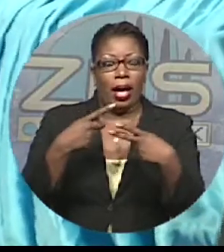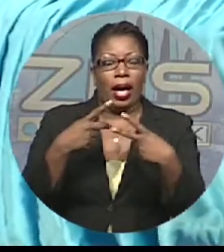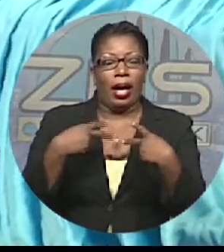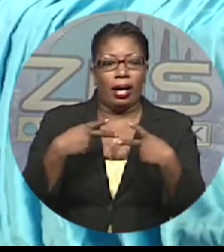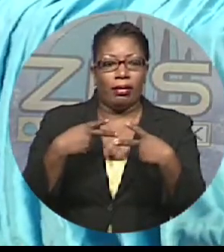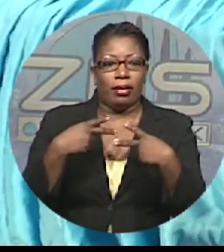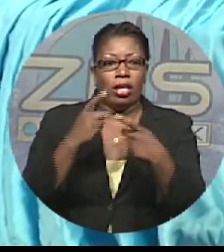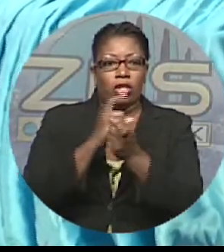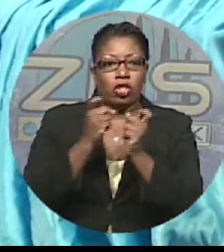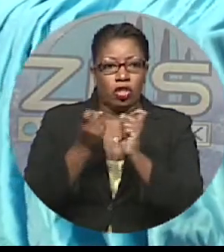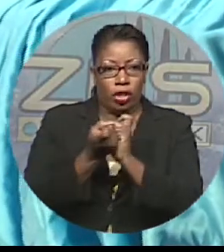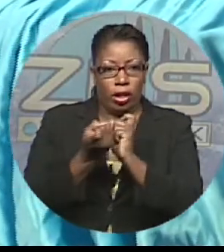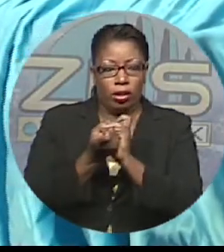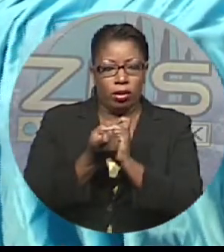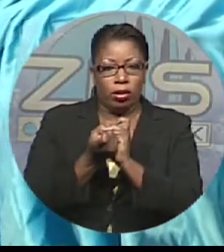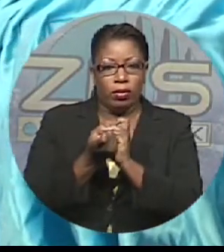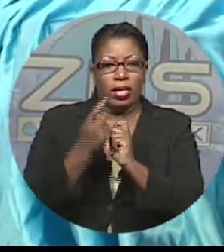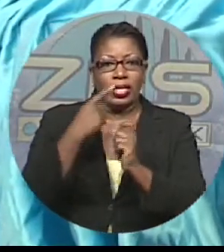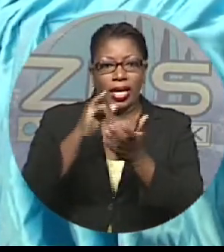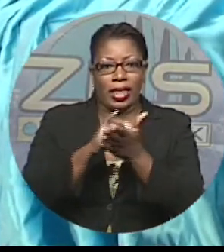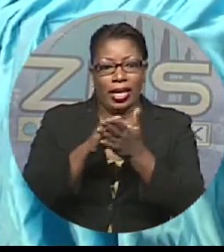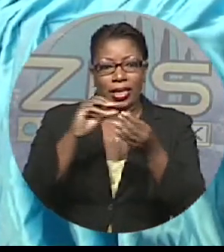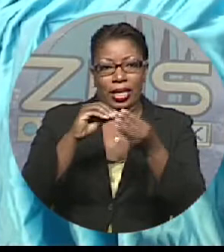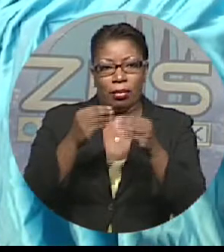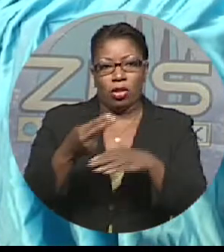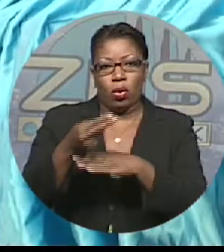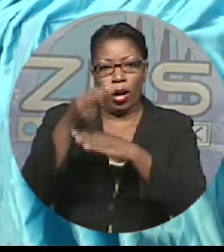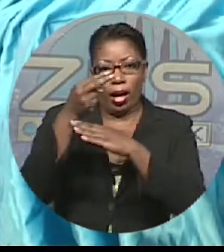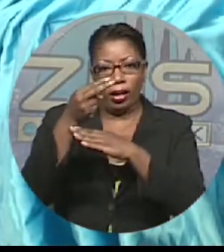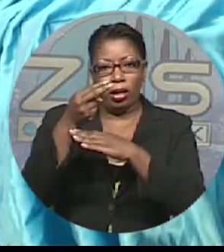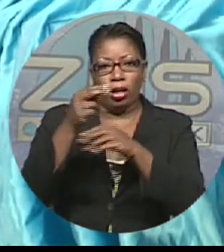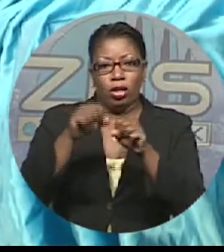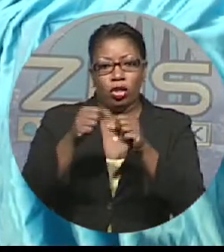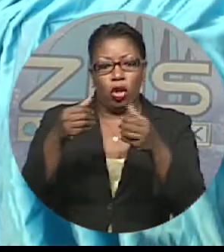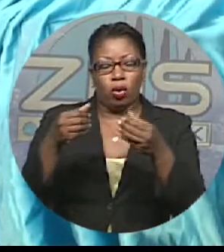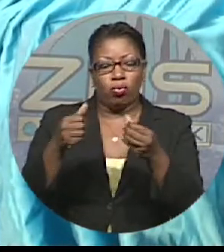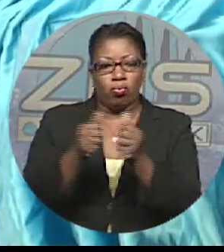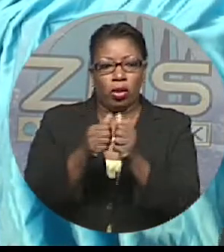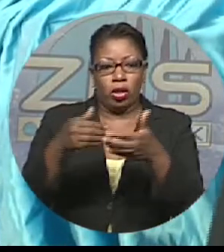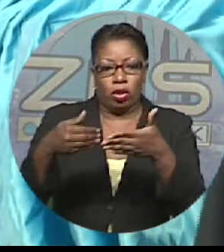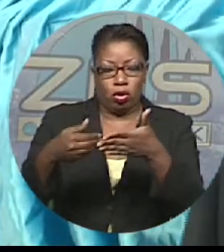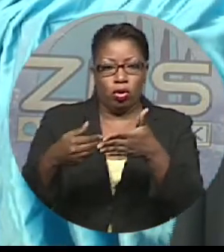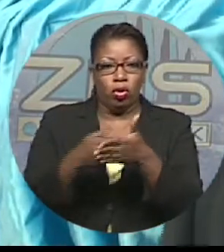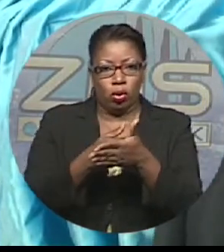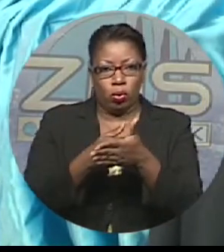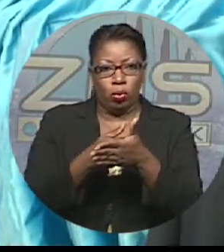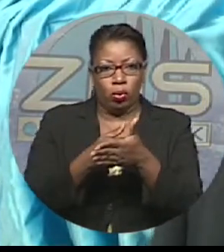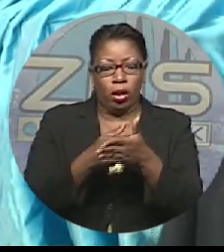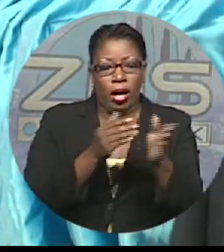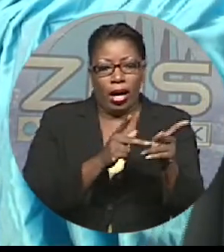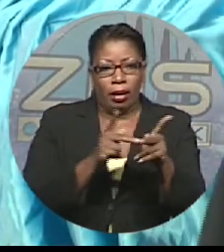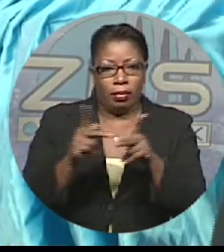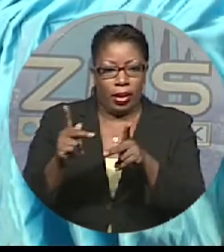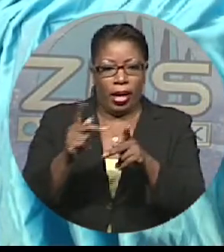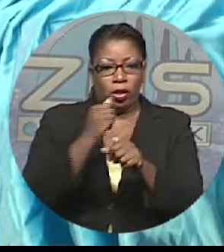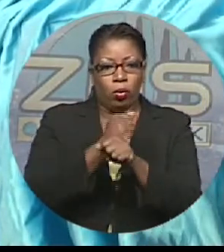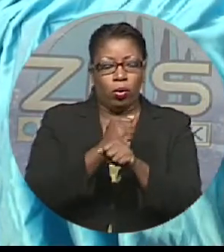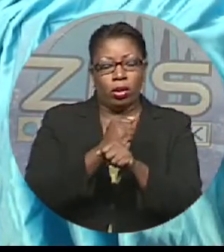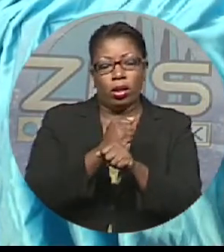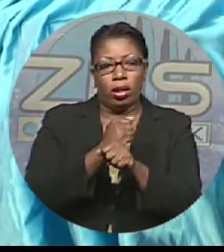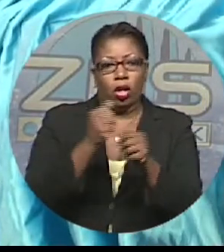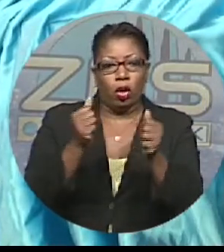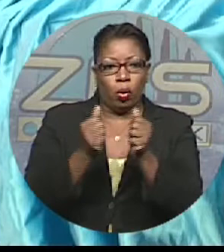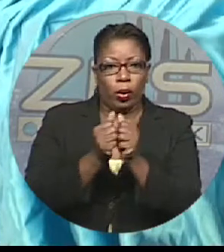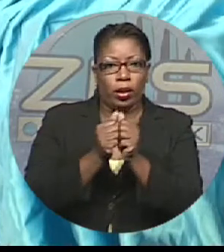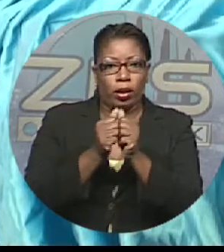high. And so we think that with the new dispensation of really getting to know our customers and working with them, hopefully